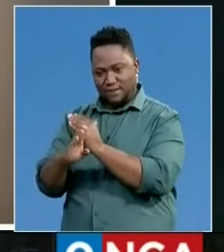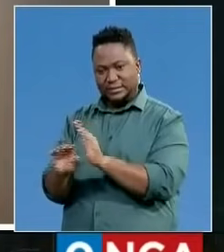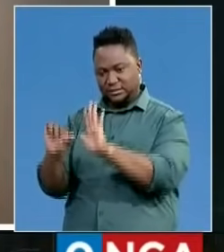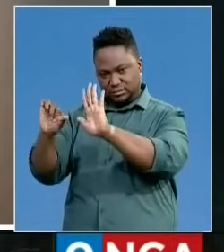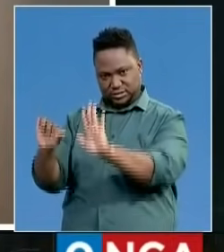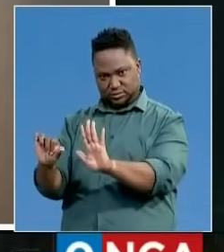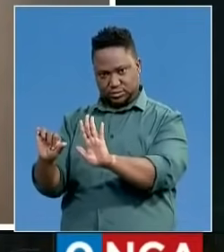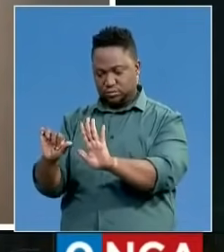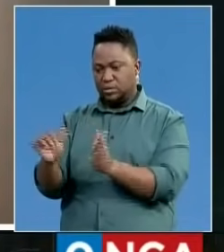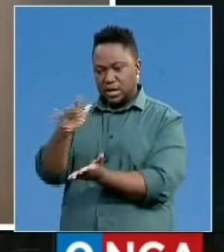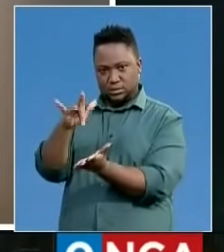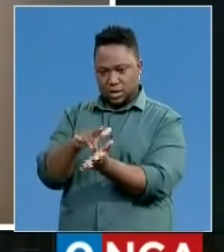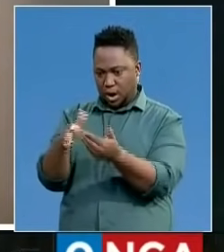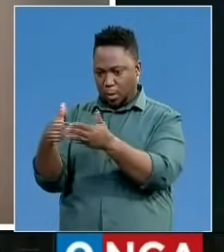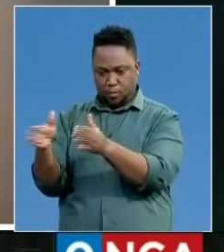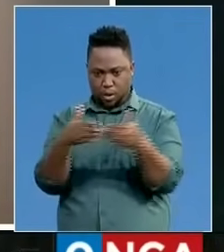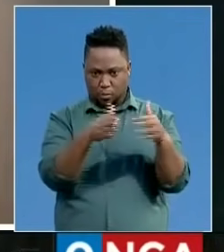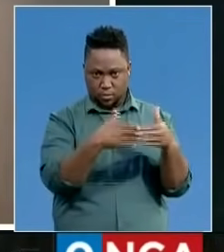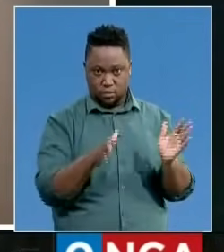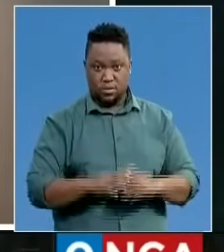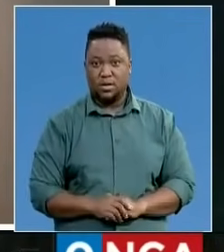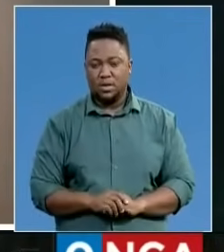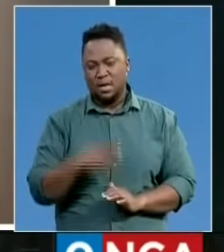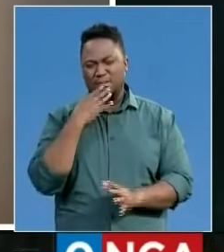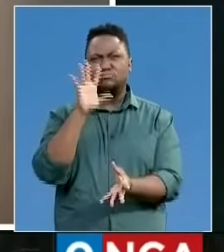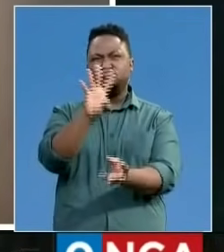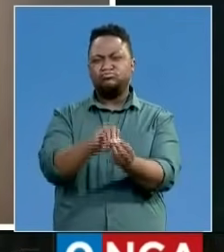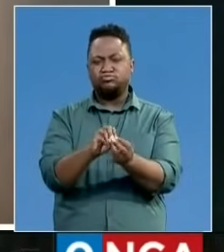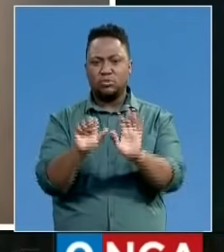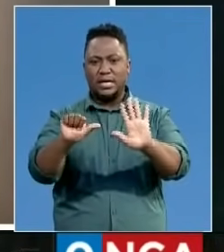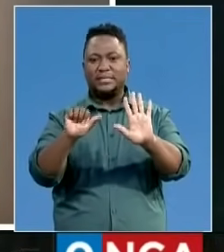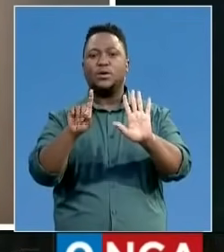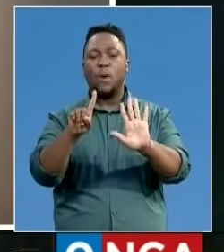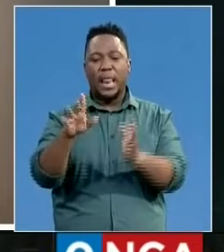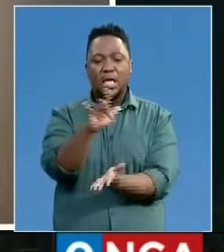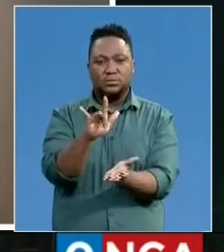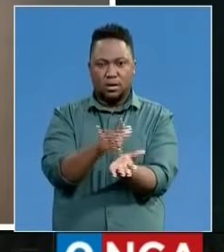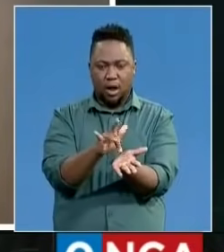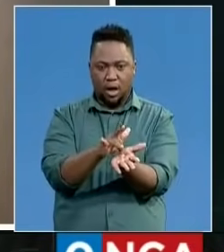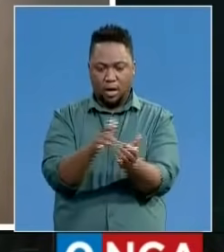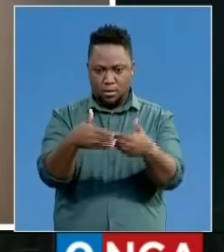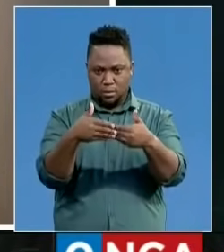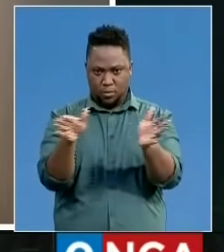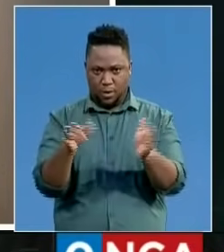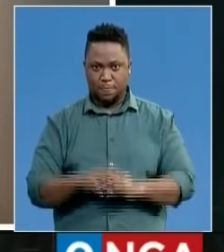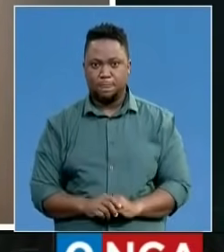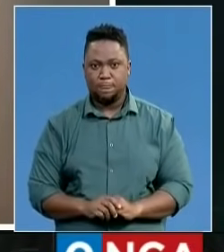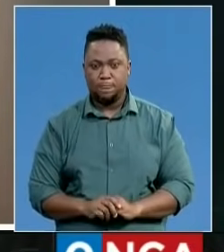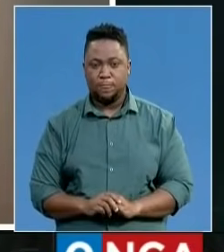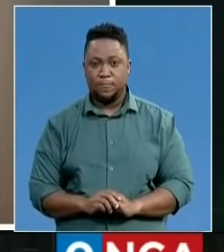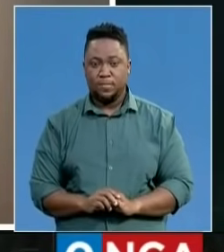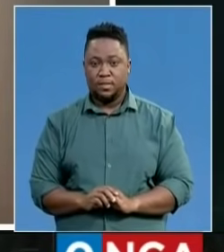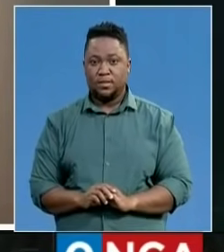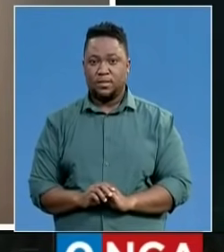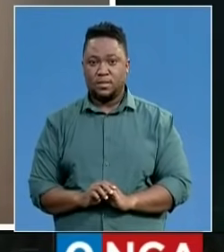additional private sector sites. So we'll land up with 61. All of the sites will come